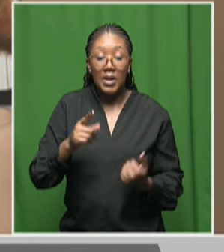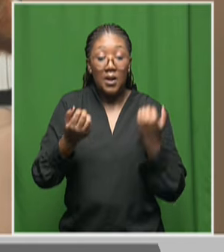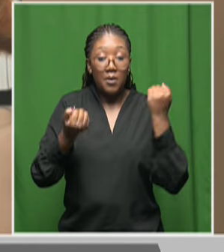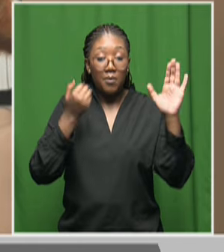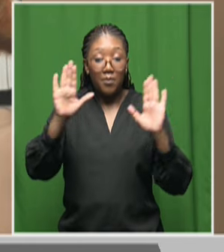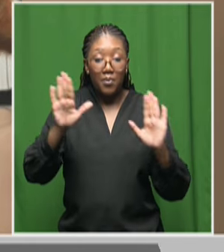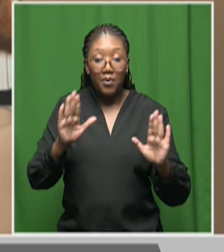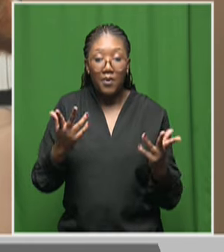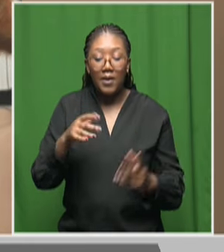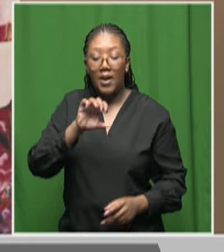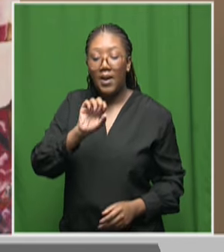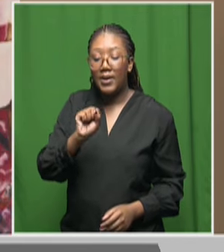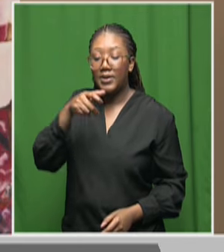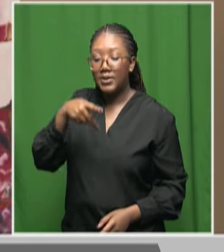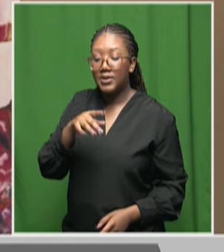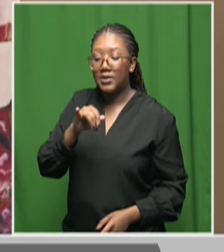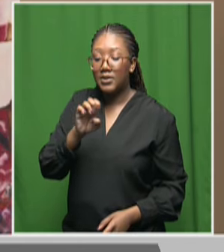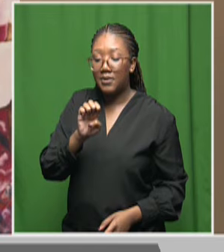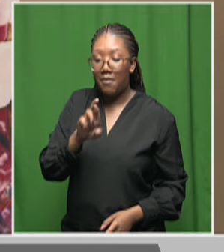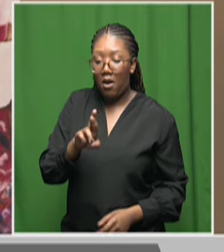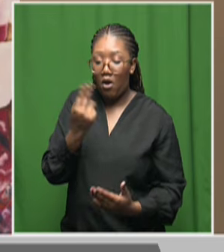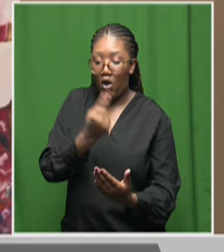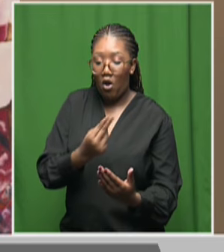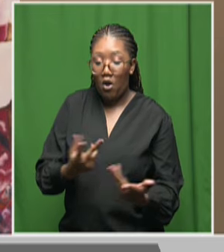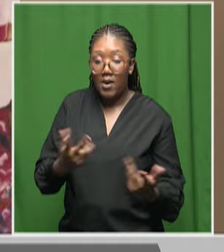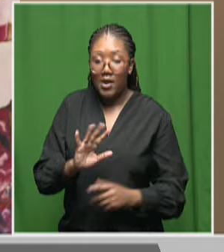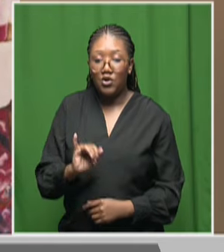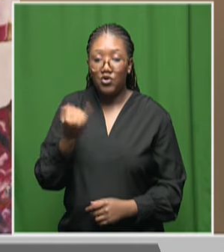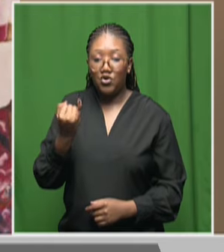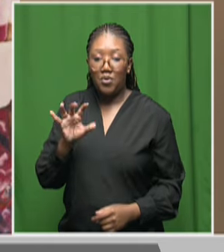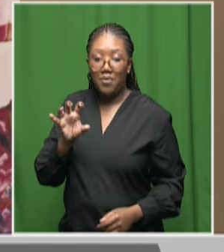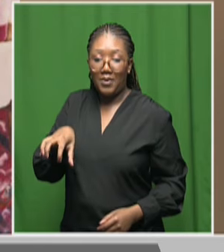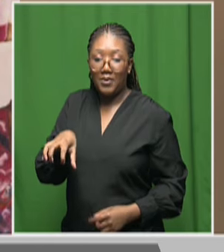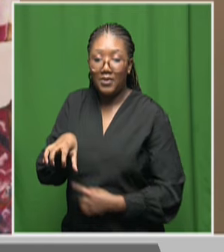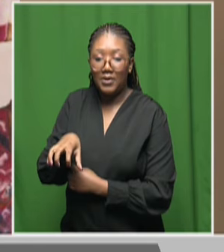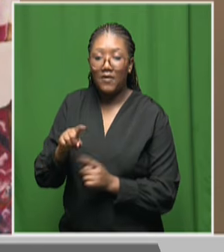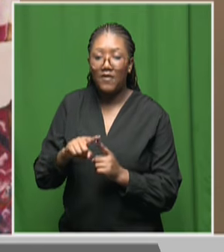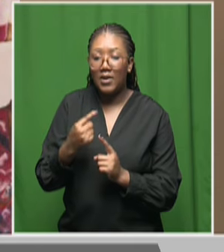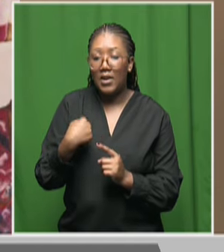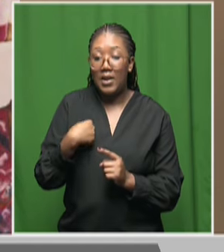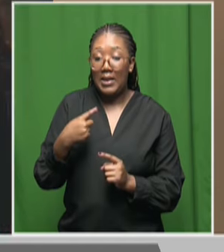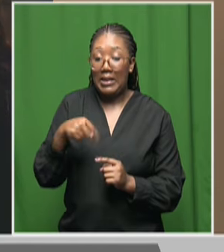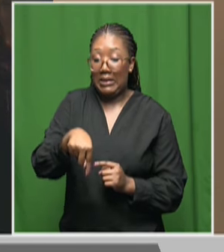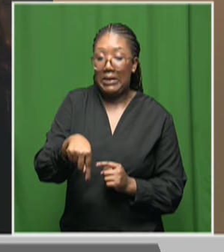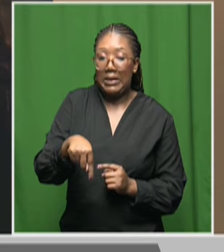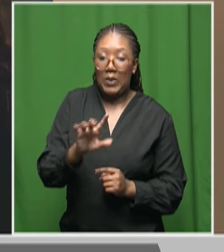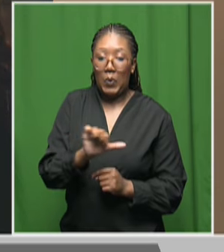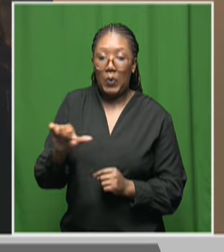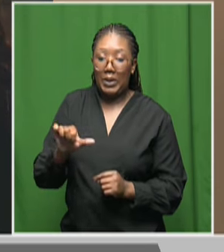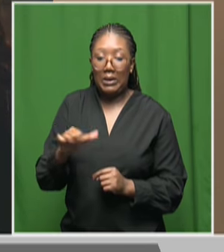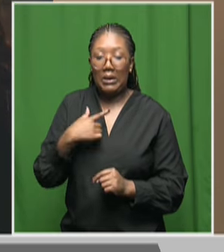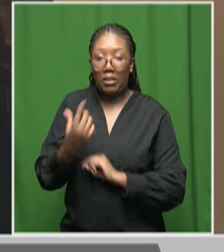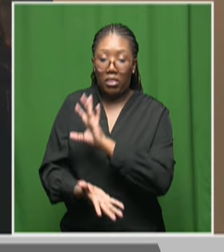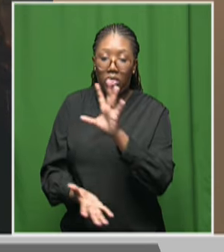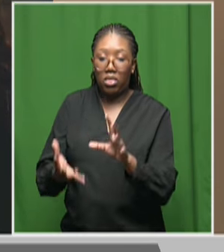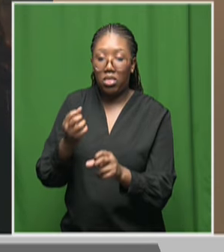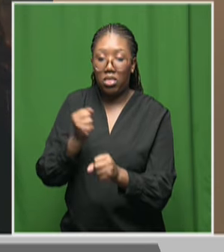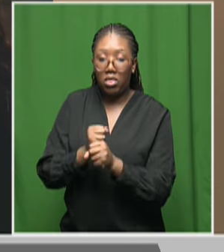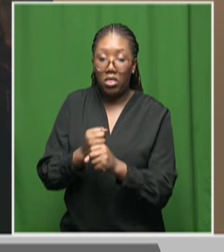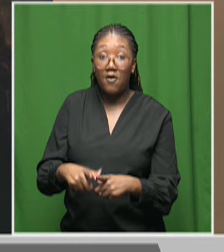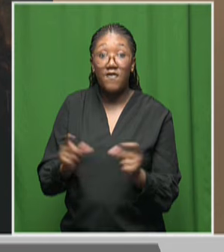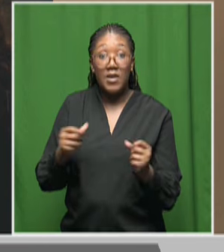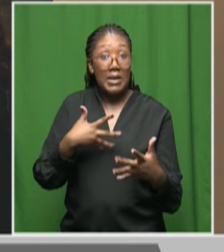at Aspire Art in Johannesburg, and I think there's about a week left for anybody that wants to go and